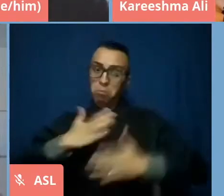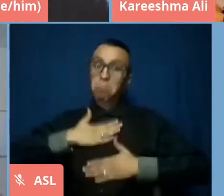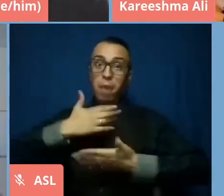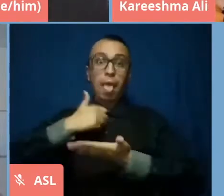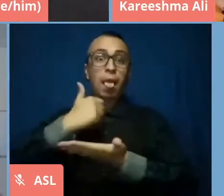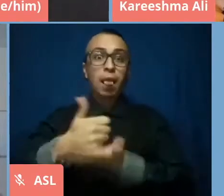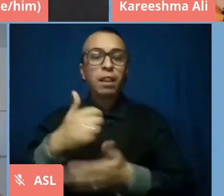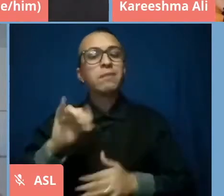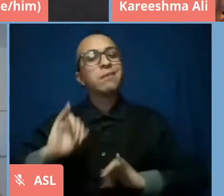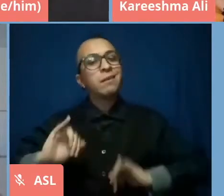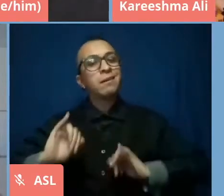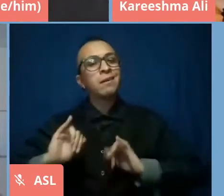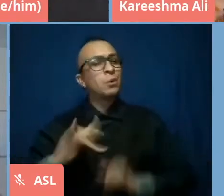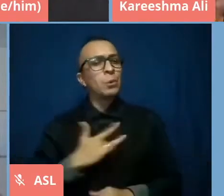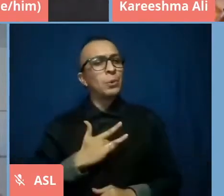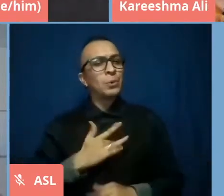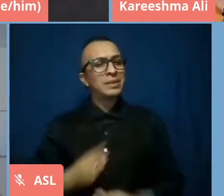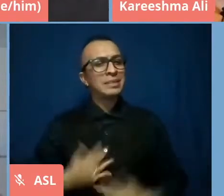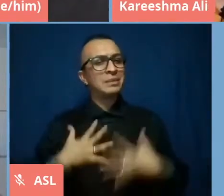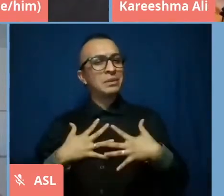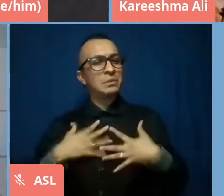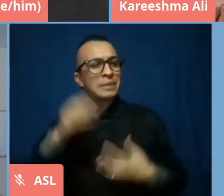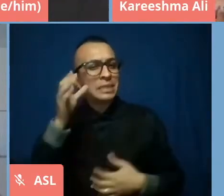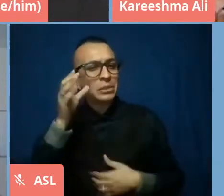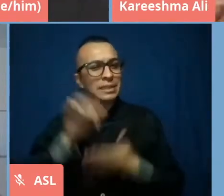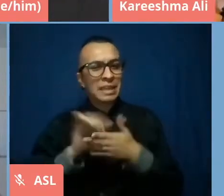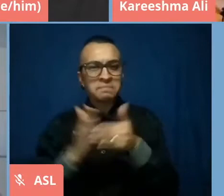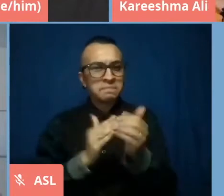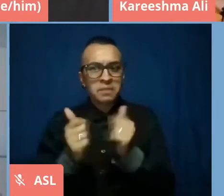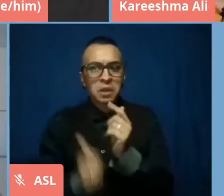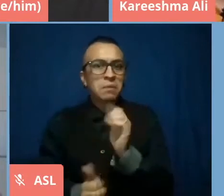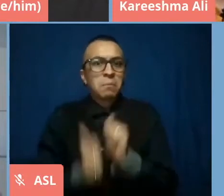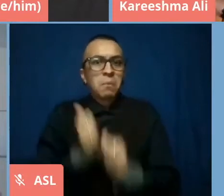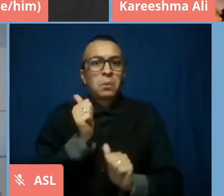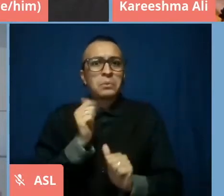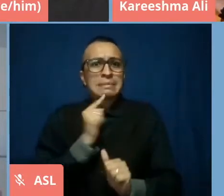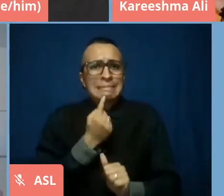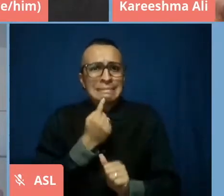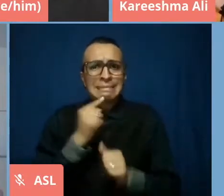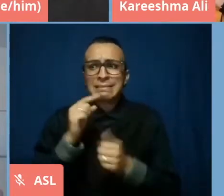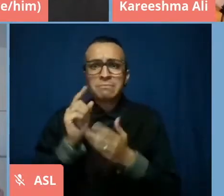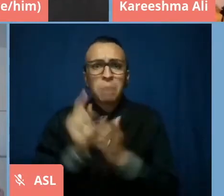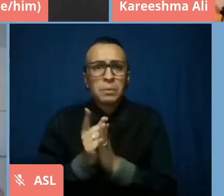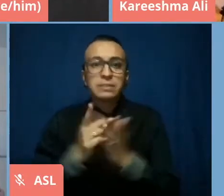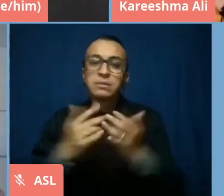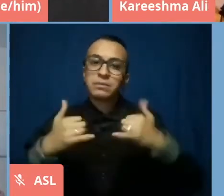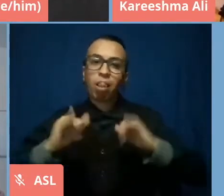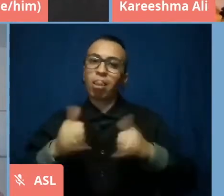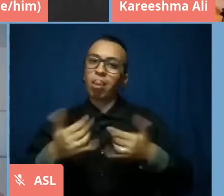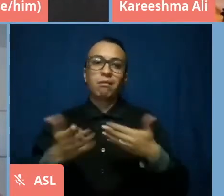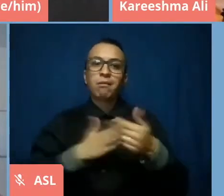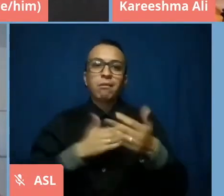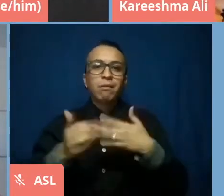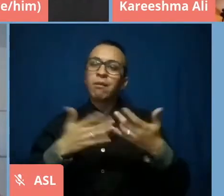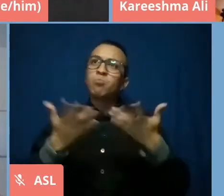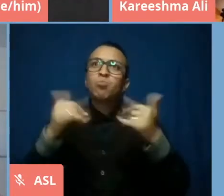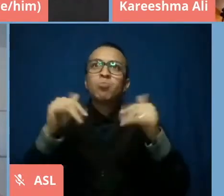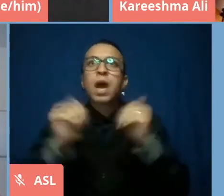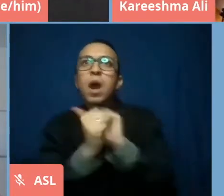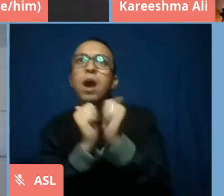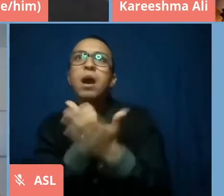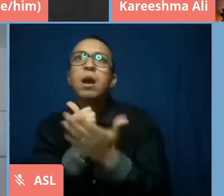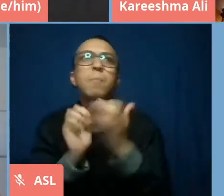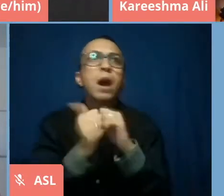very inspiring to just hear that even in kind of the most dire moments, these individuals are thinking about how they can be a part of the